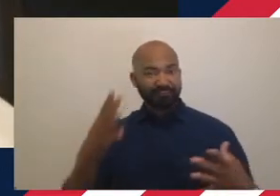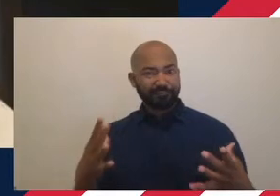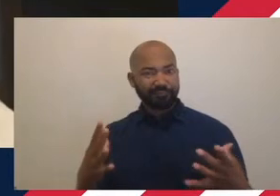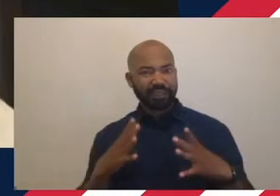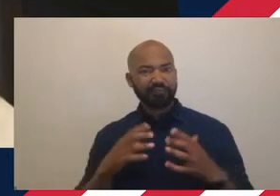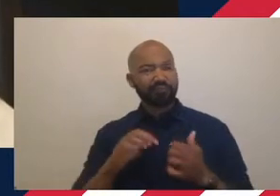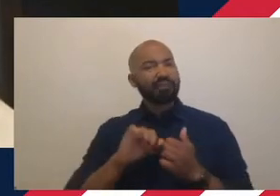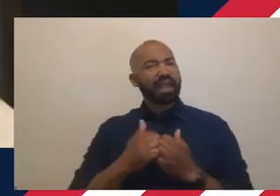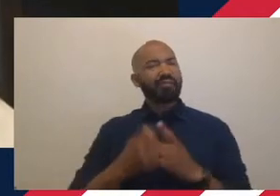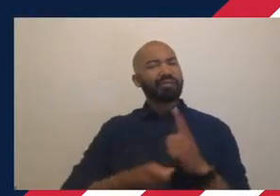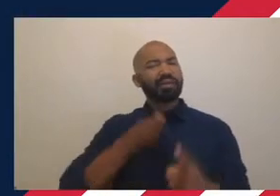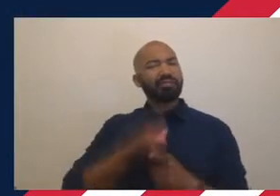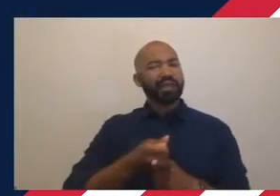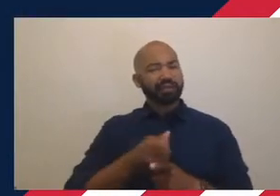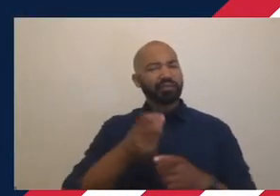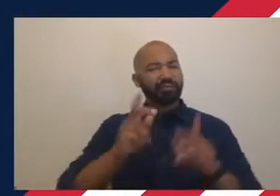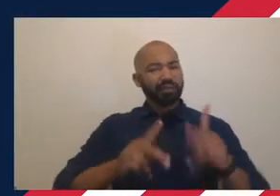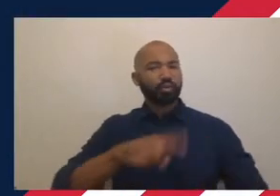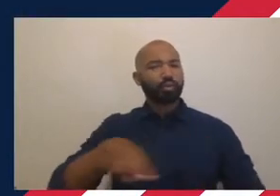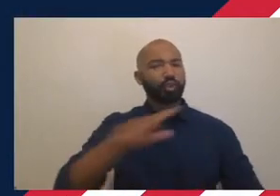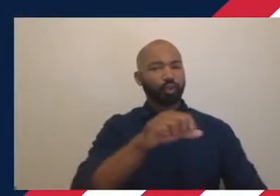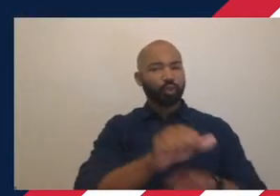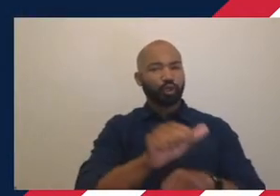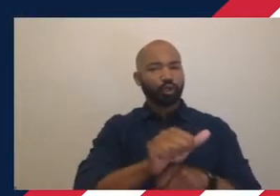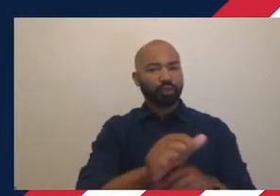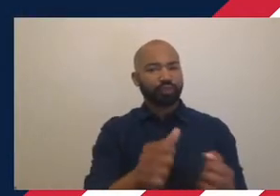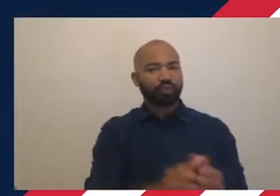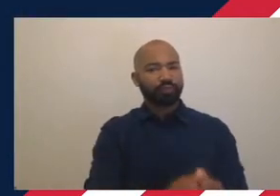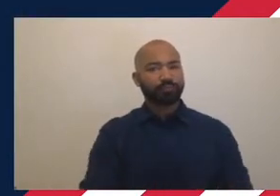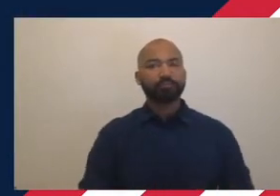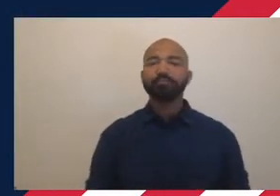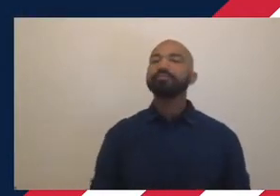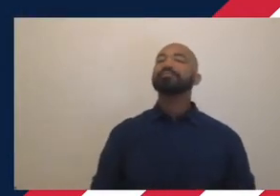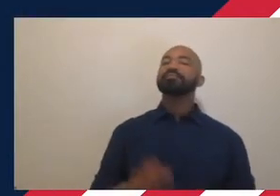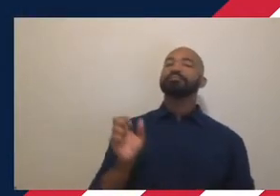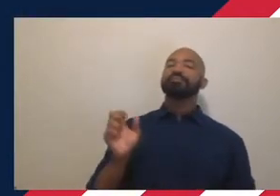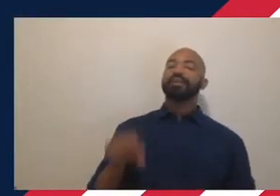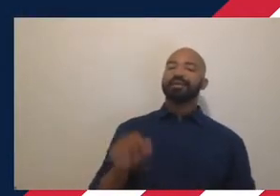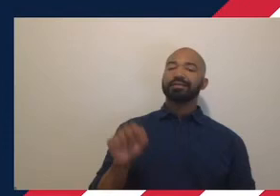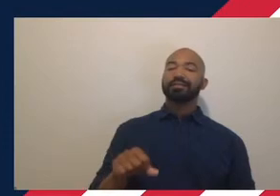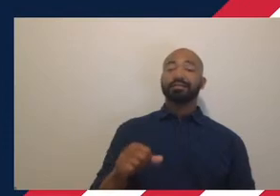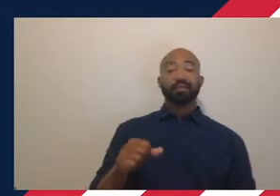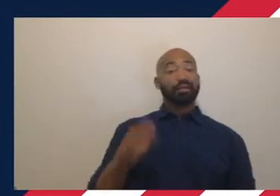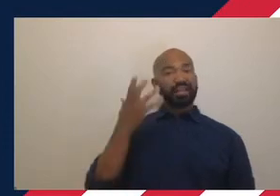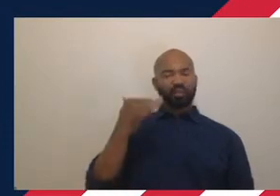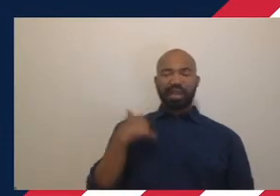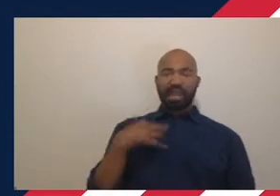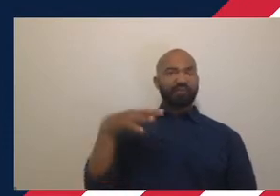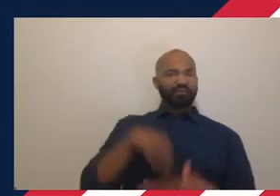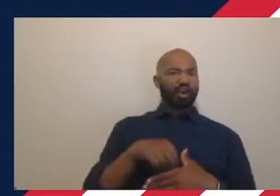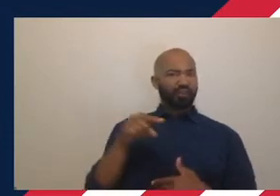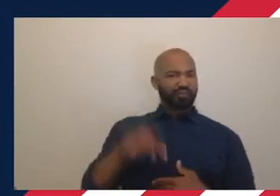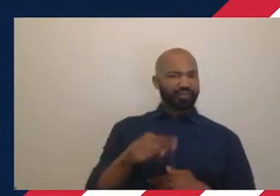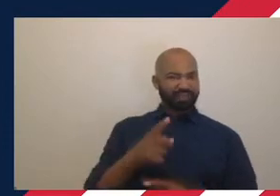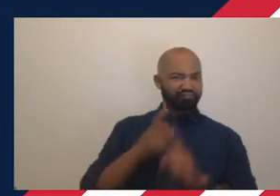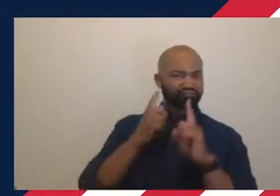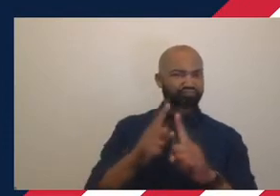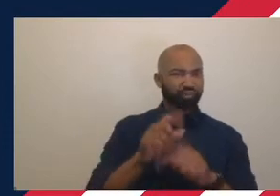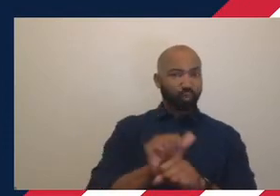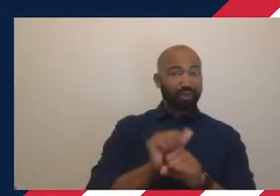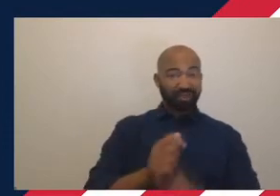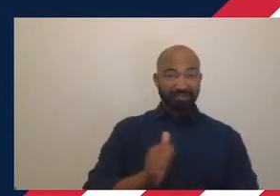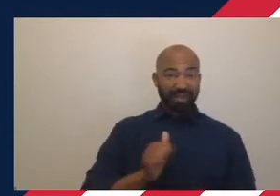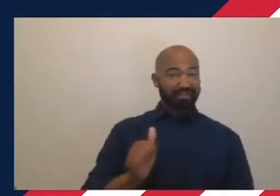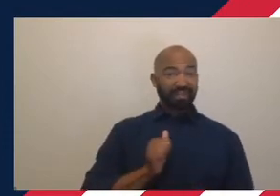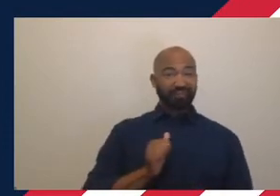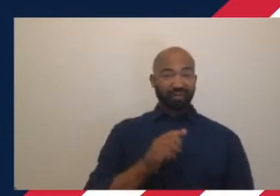with. Yes, paid leave is close to my heart. It's really what put me in this fight when I was a worker who didn't have paid